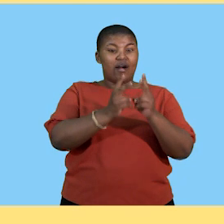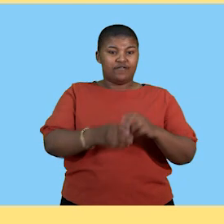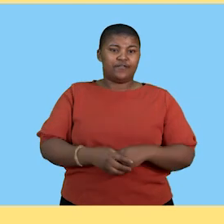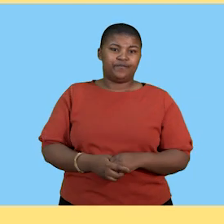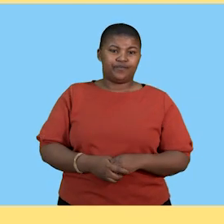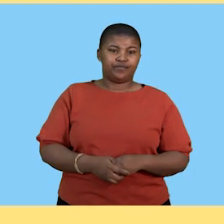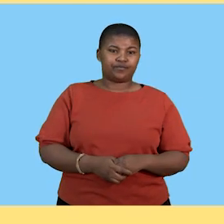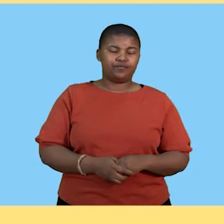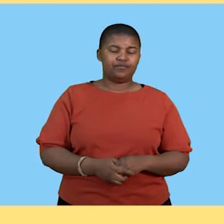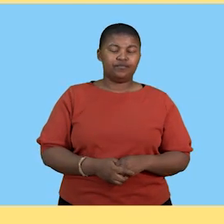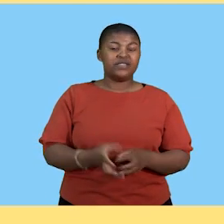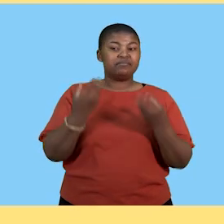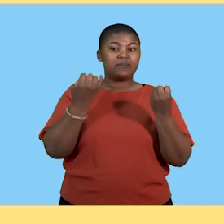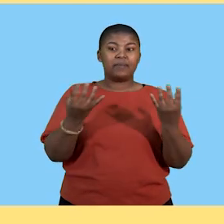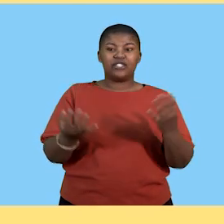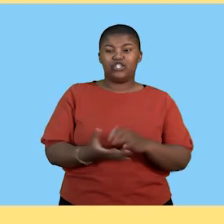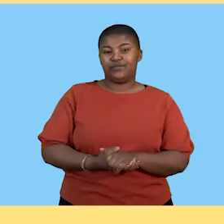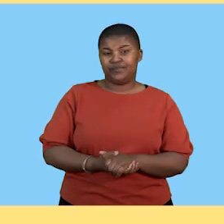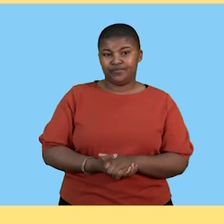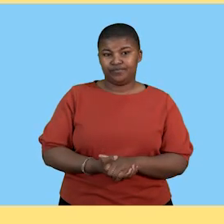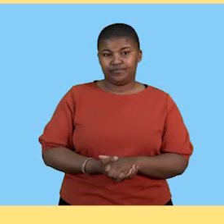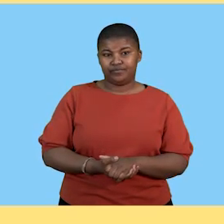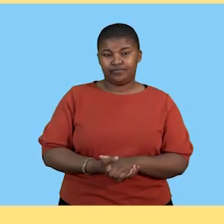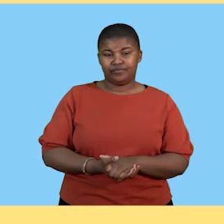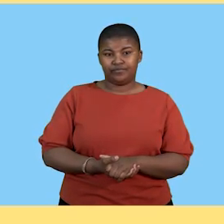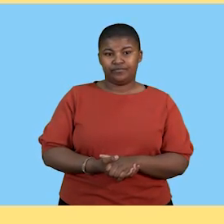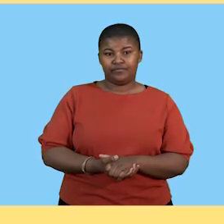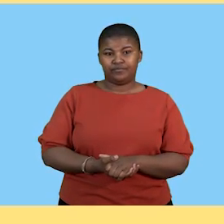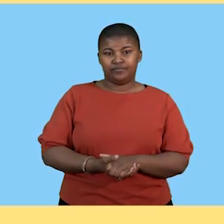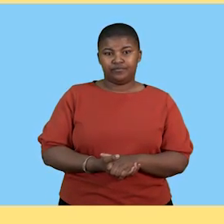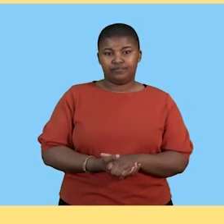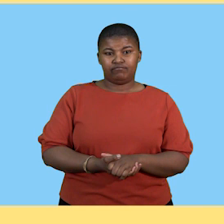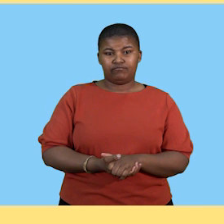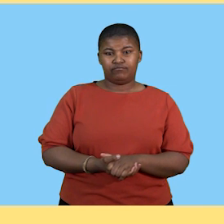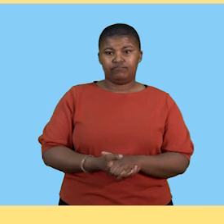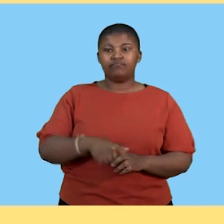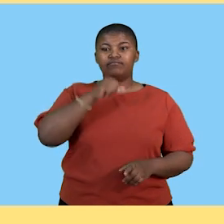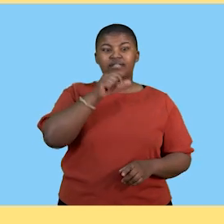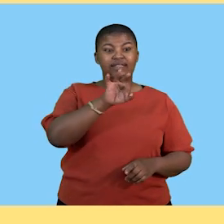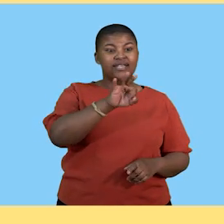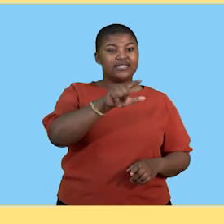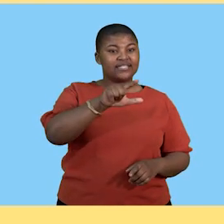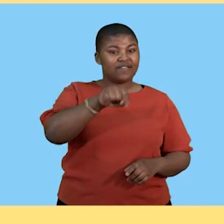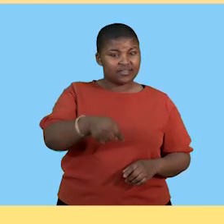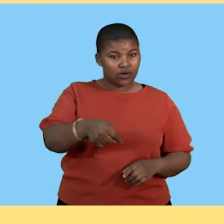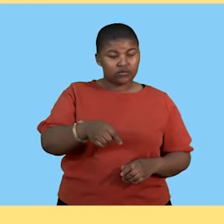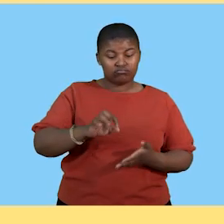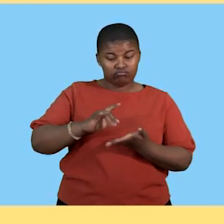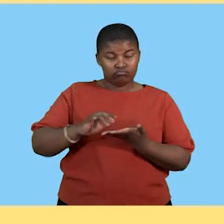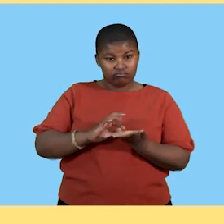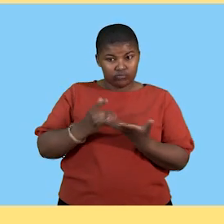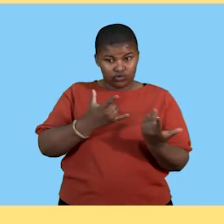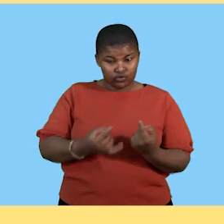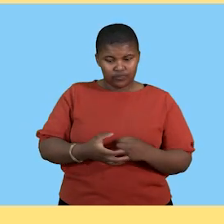3 over 12. 3 over 12. How much then becomes the depreciation? So we say